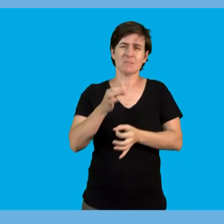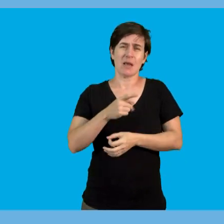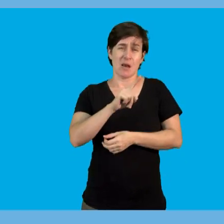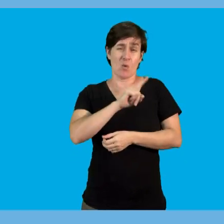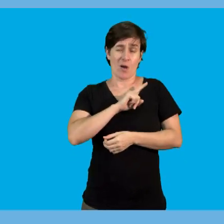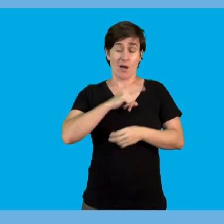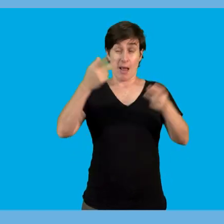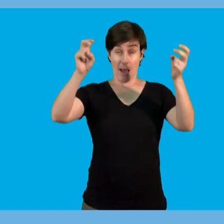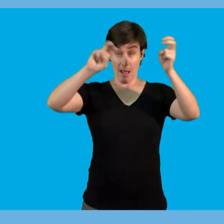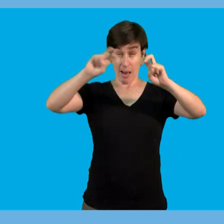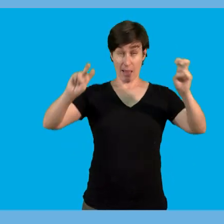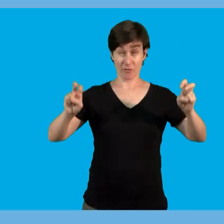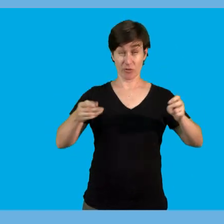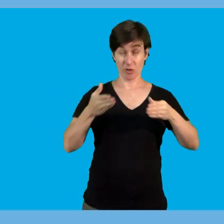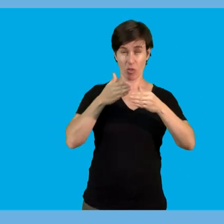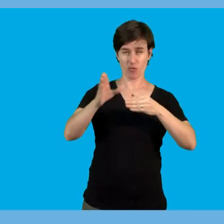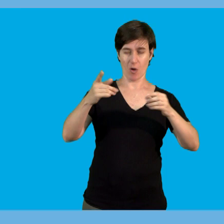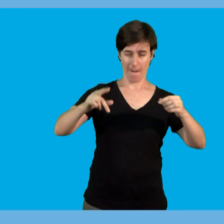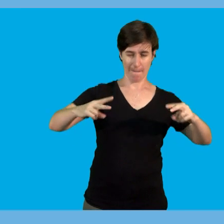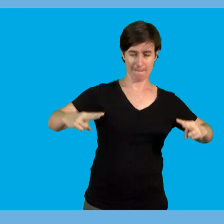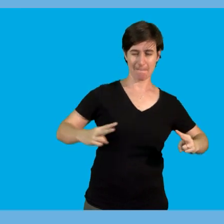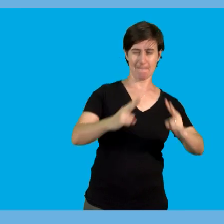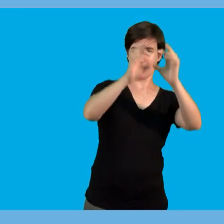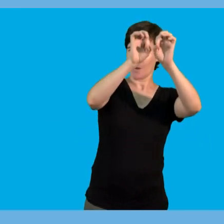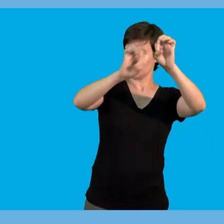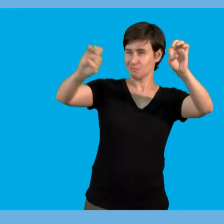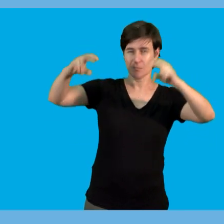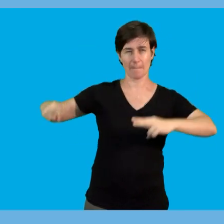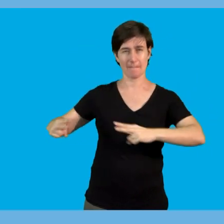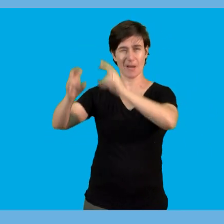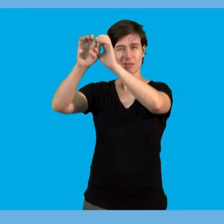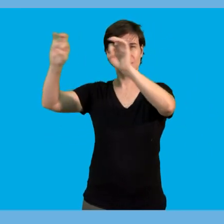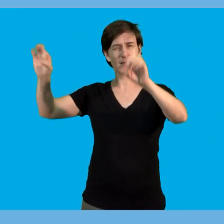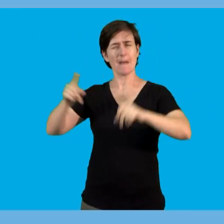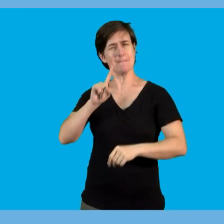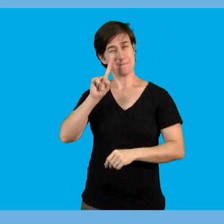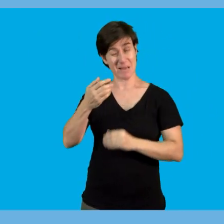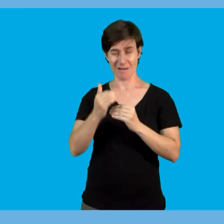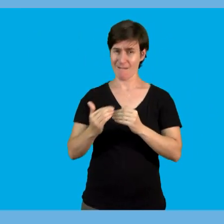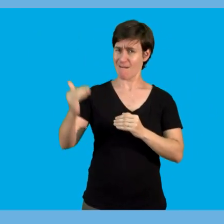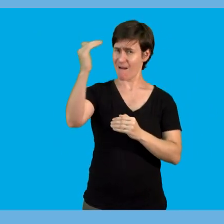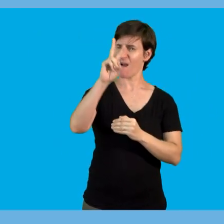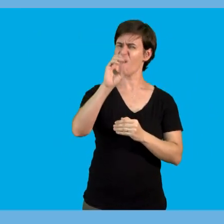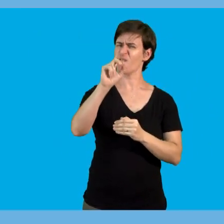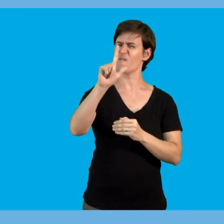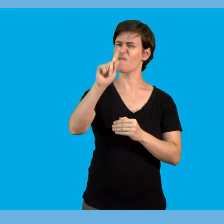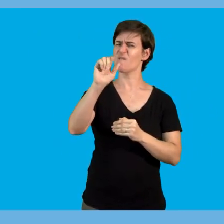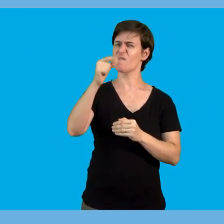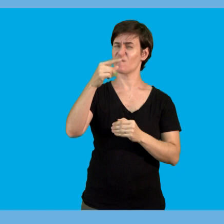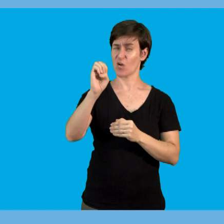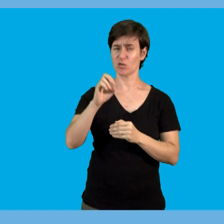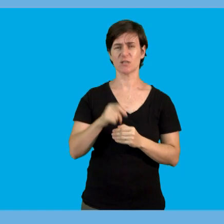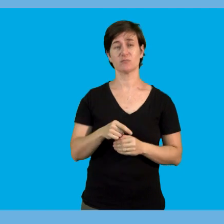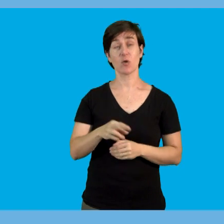Explain why electricity transported by power lines needs to be at a very high voltage. So remember, we have said that